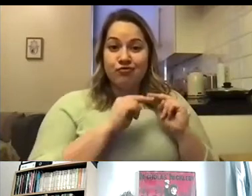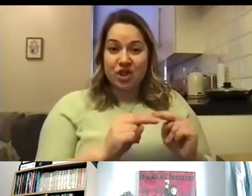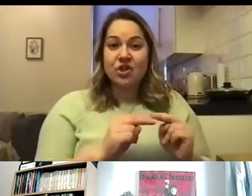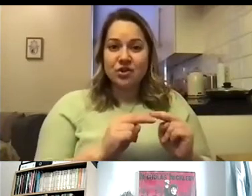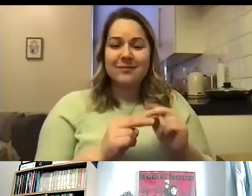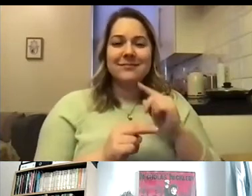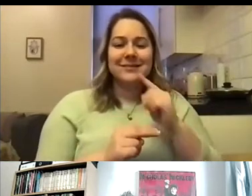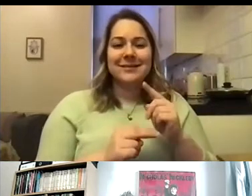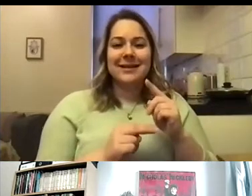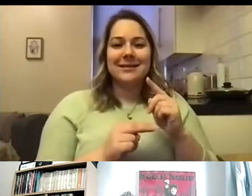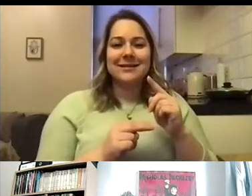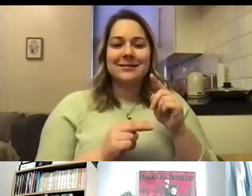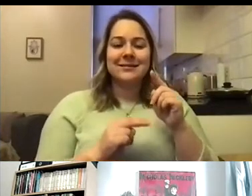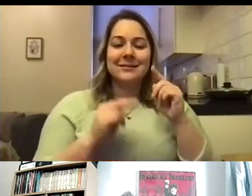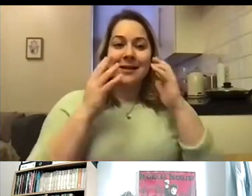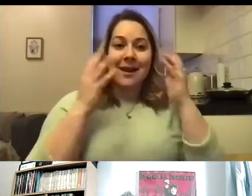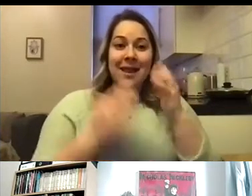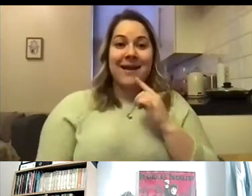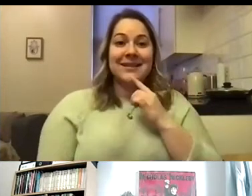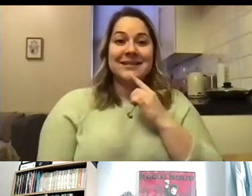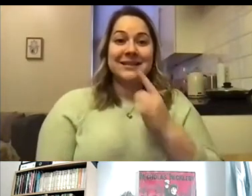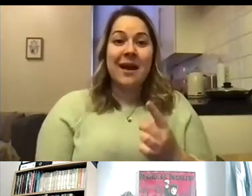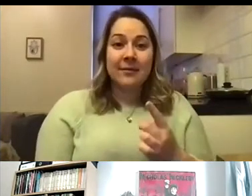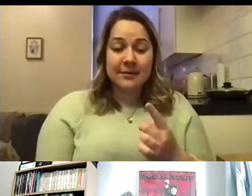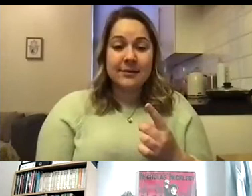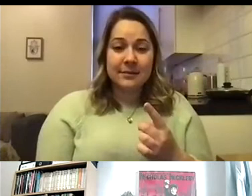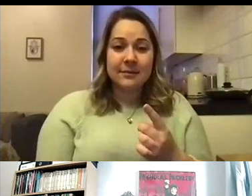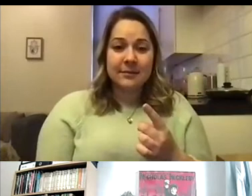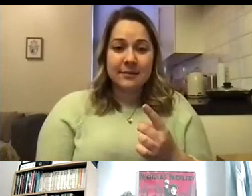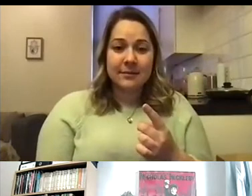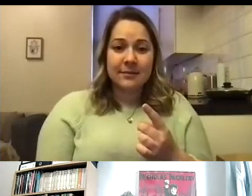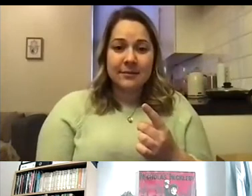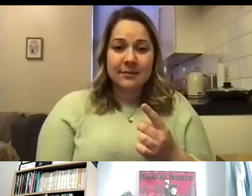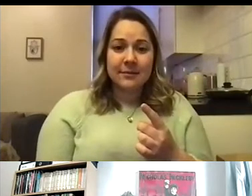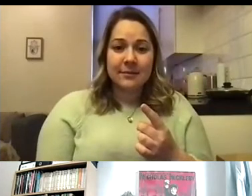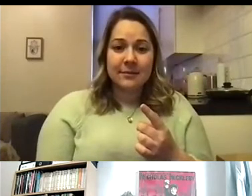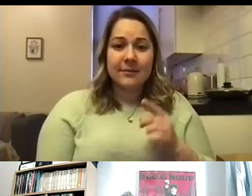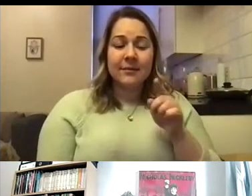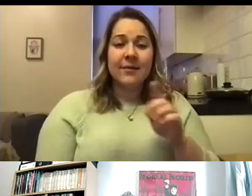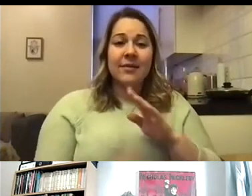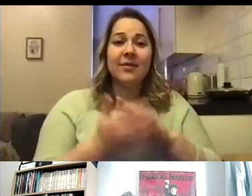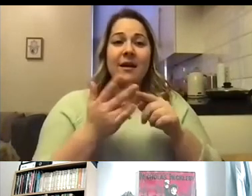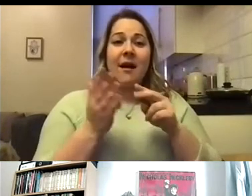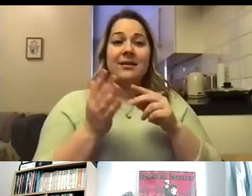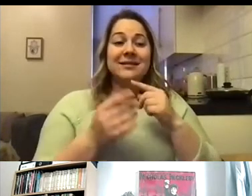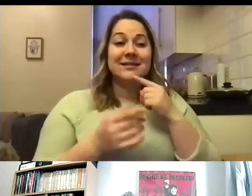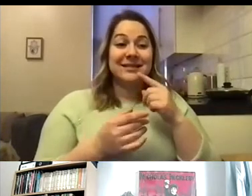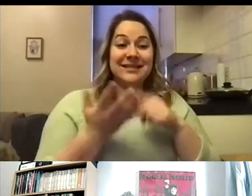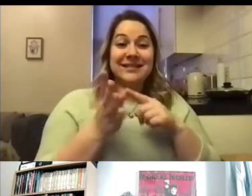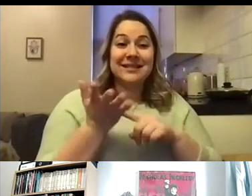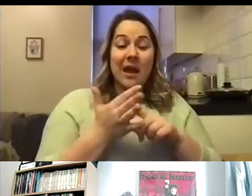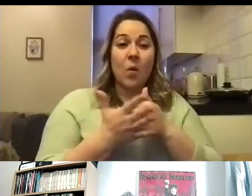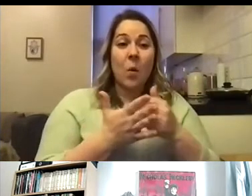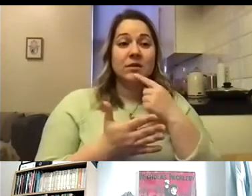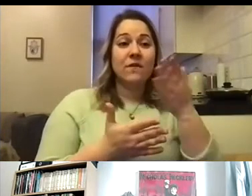tells, I'll say her tale. Tales of the hunt will always be told by the hunter. So